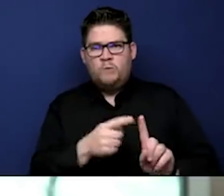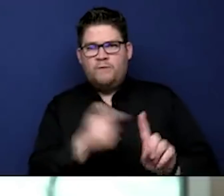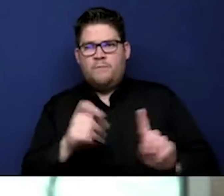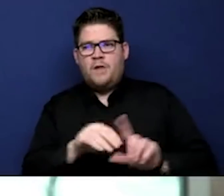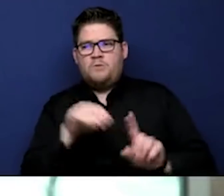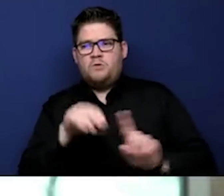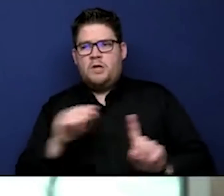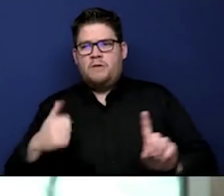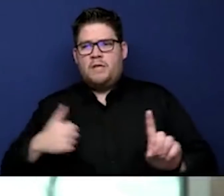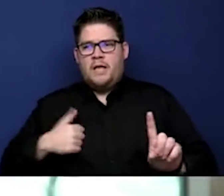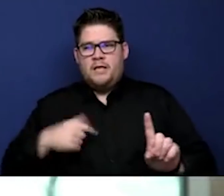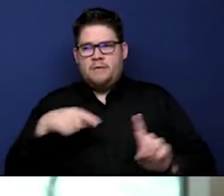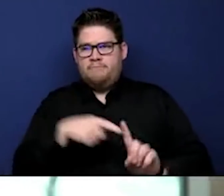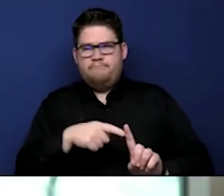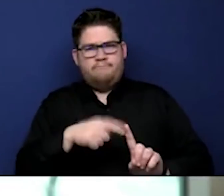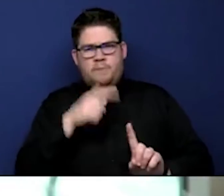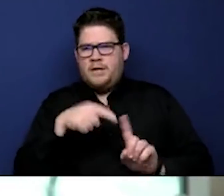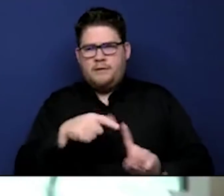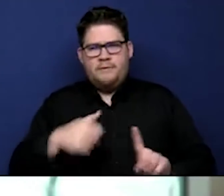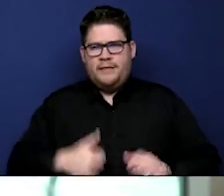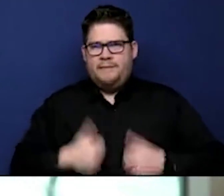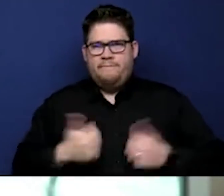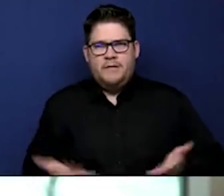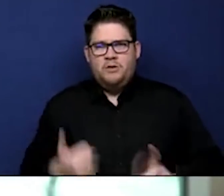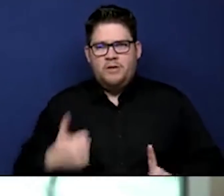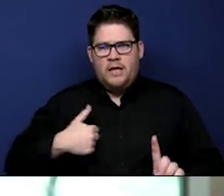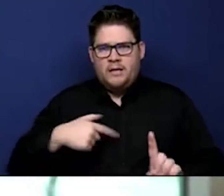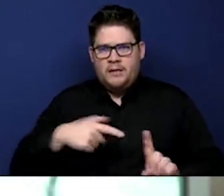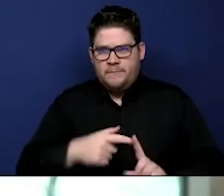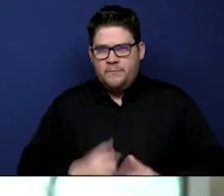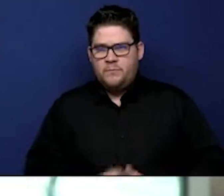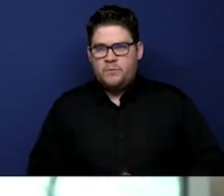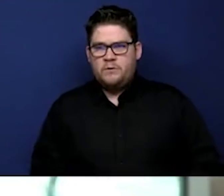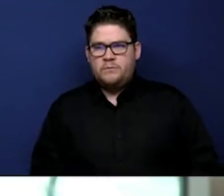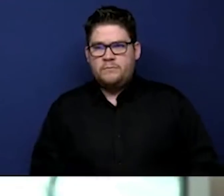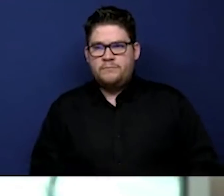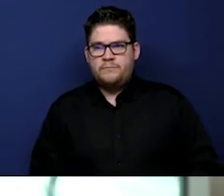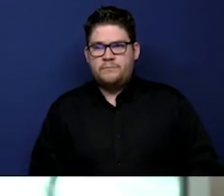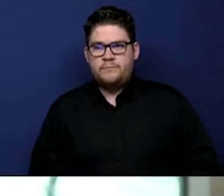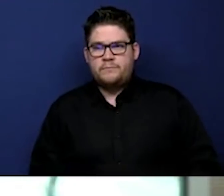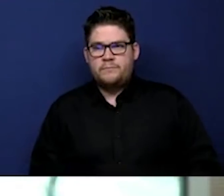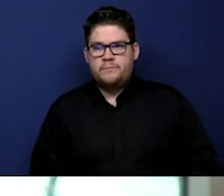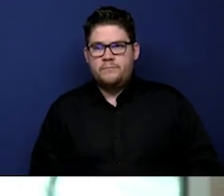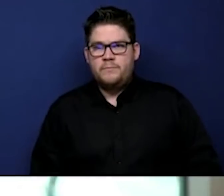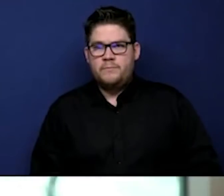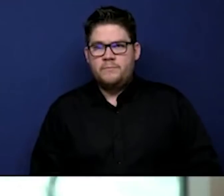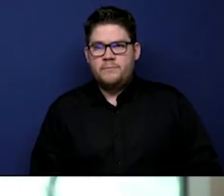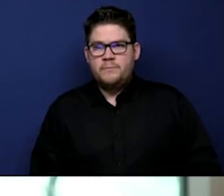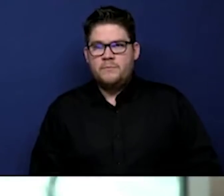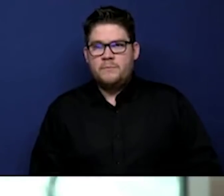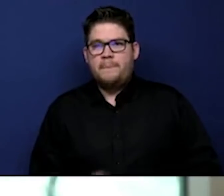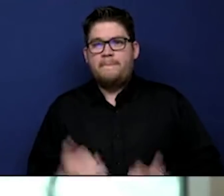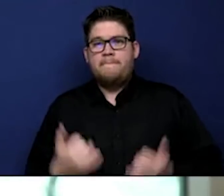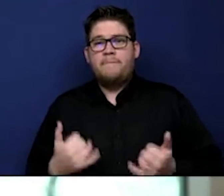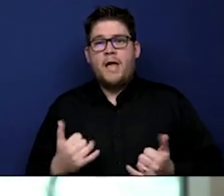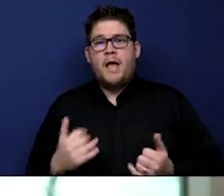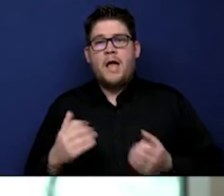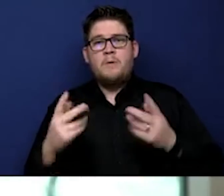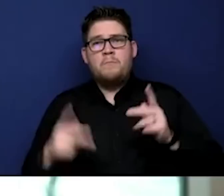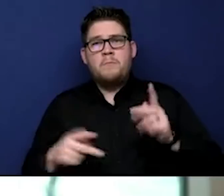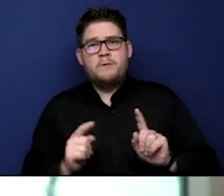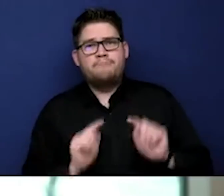in people who would normally reside outside of Canada. We have now 328